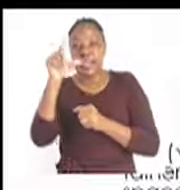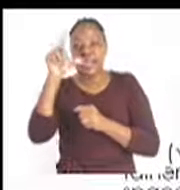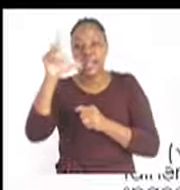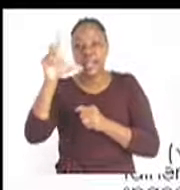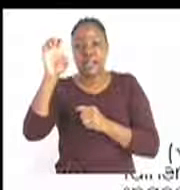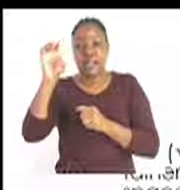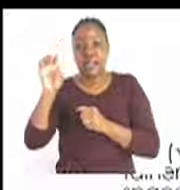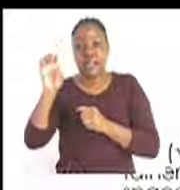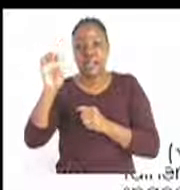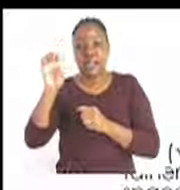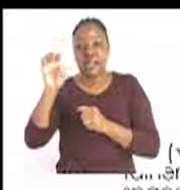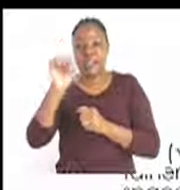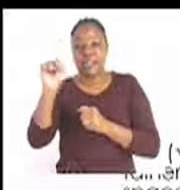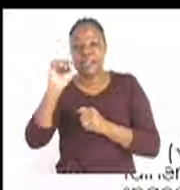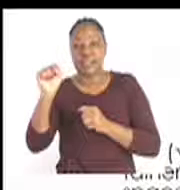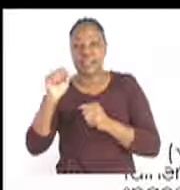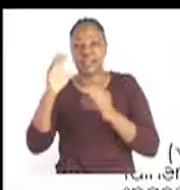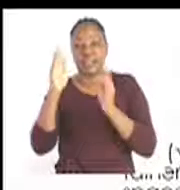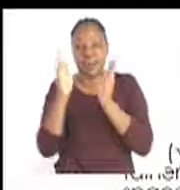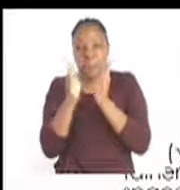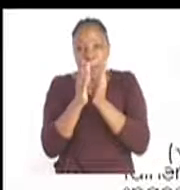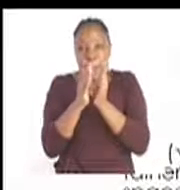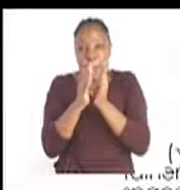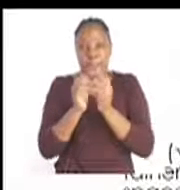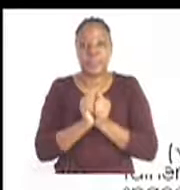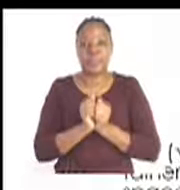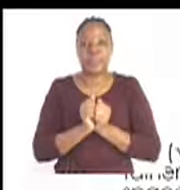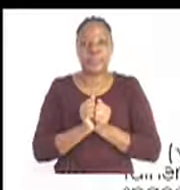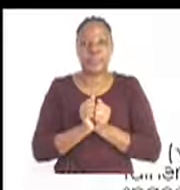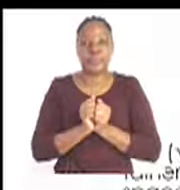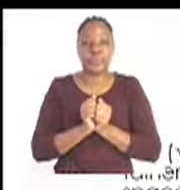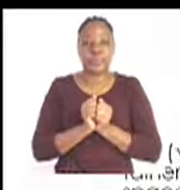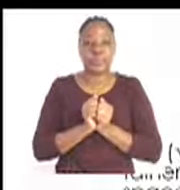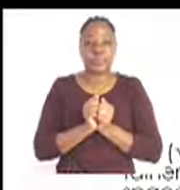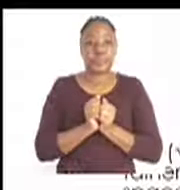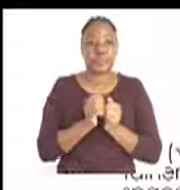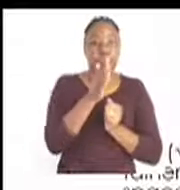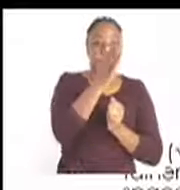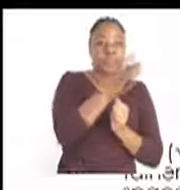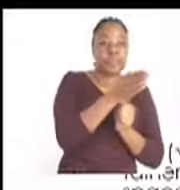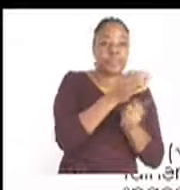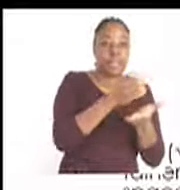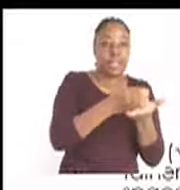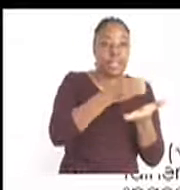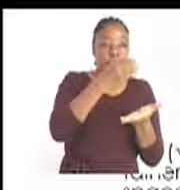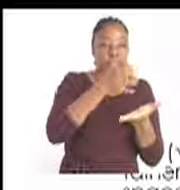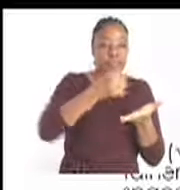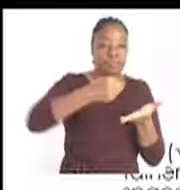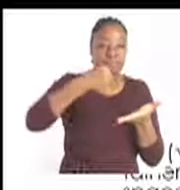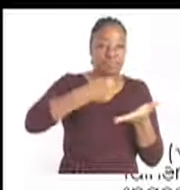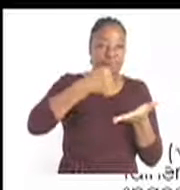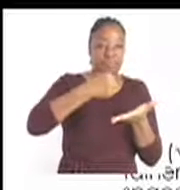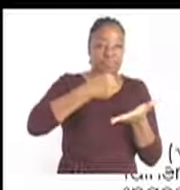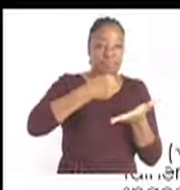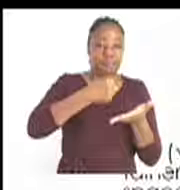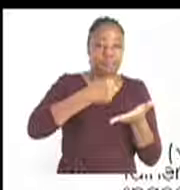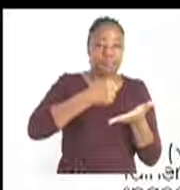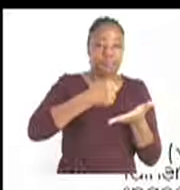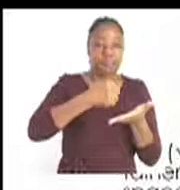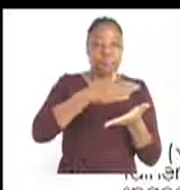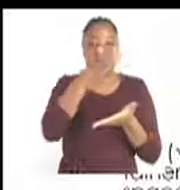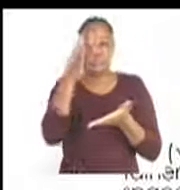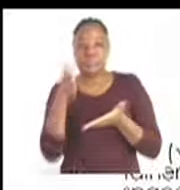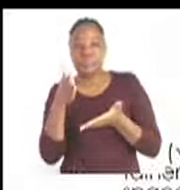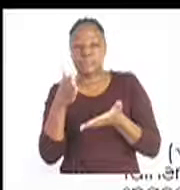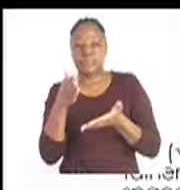A is a jug. Now we all know a jug, and object B is a cup. And the question or the